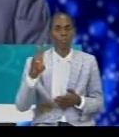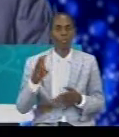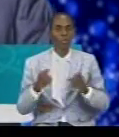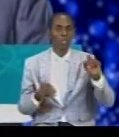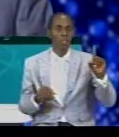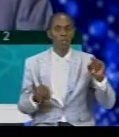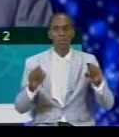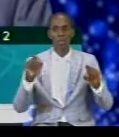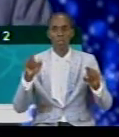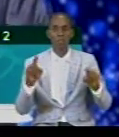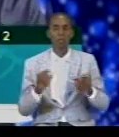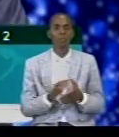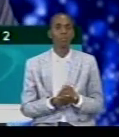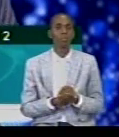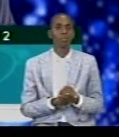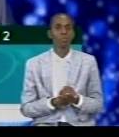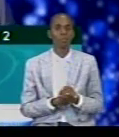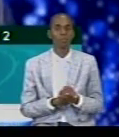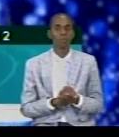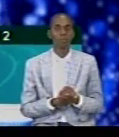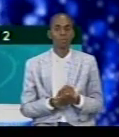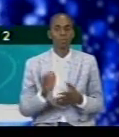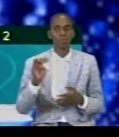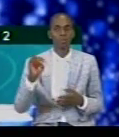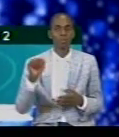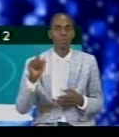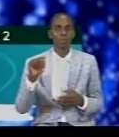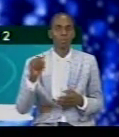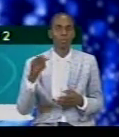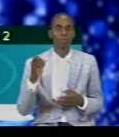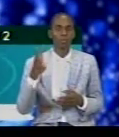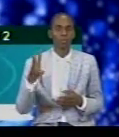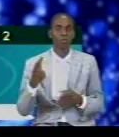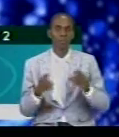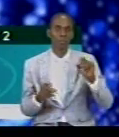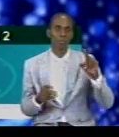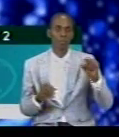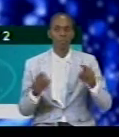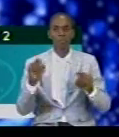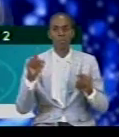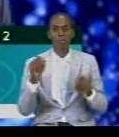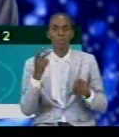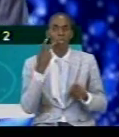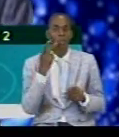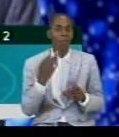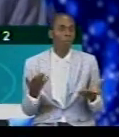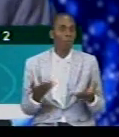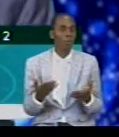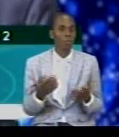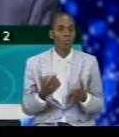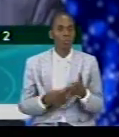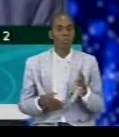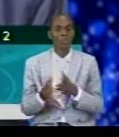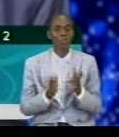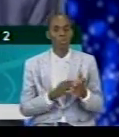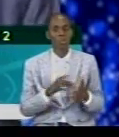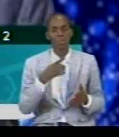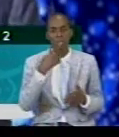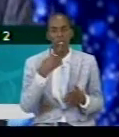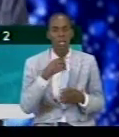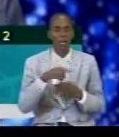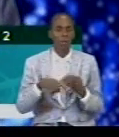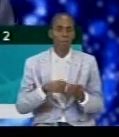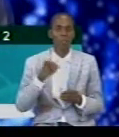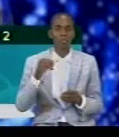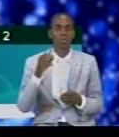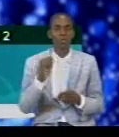easily remember that verse. Matthew 11, 11. See what Jesus declared concerning John the Baptist.